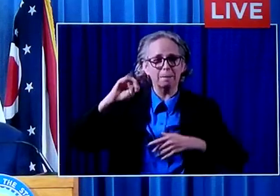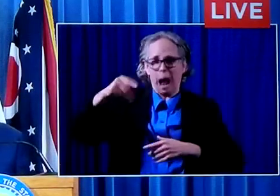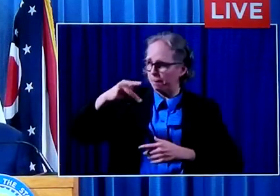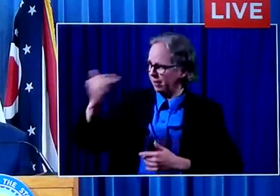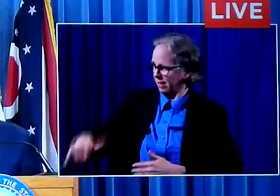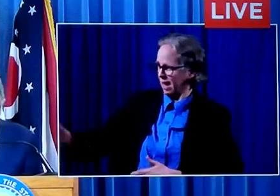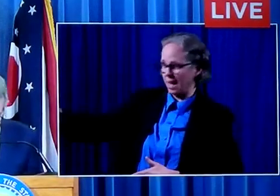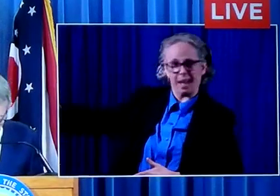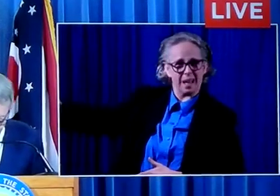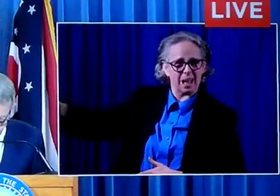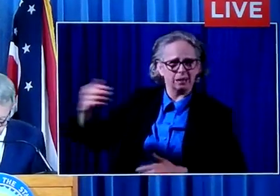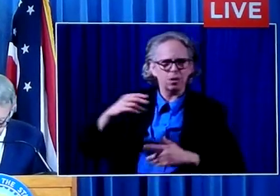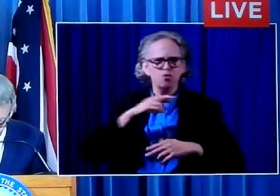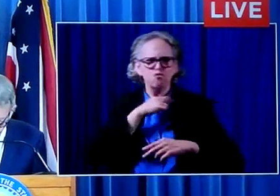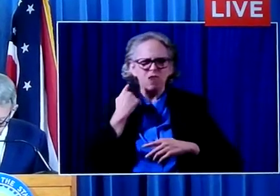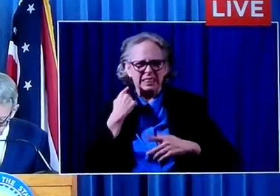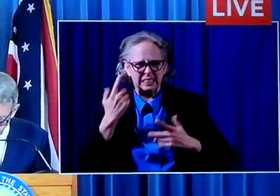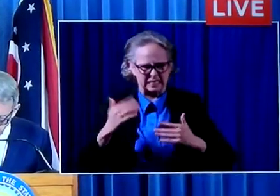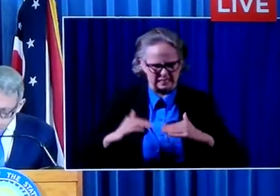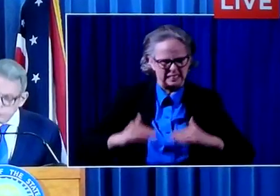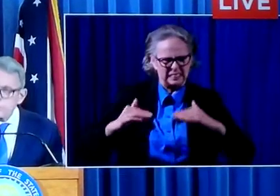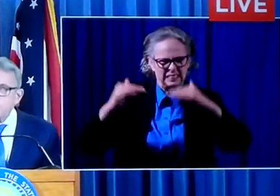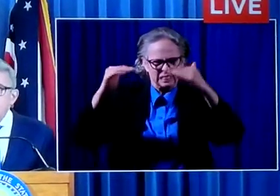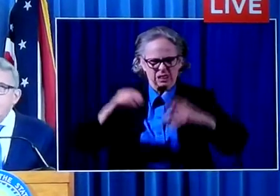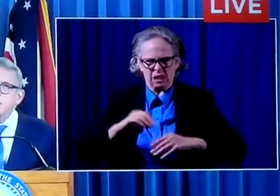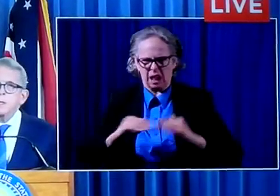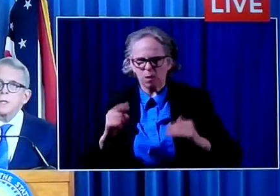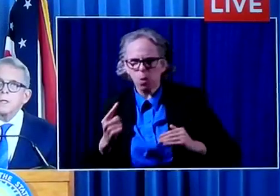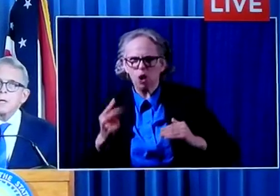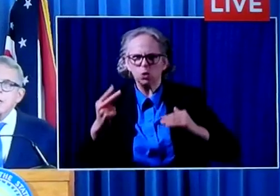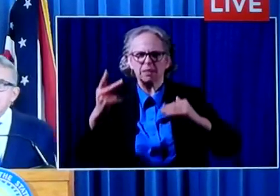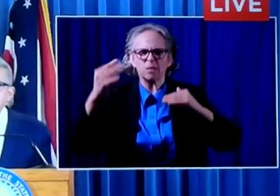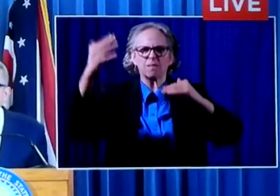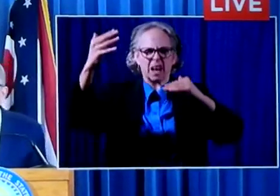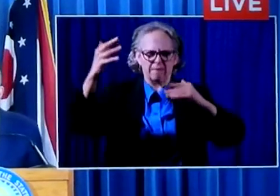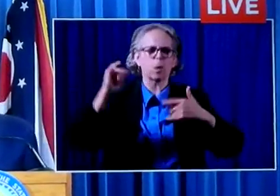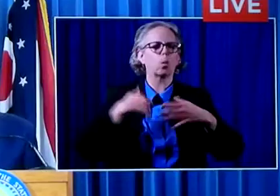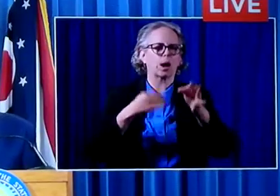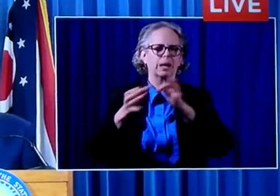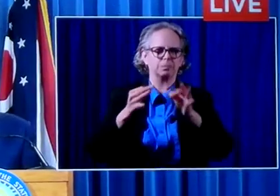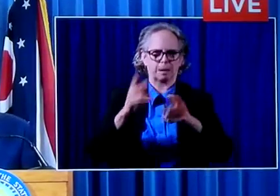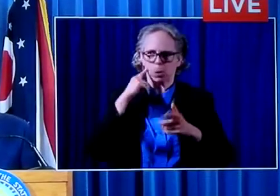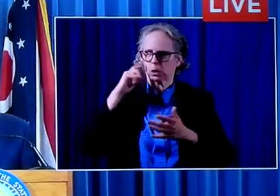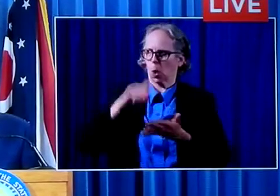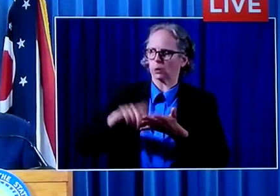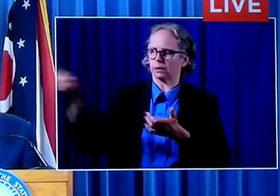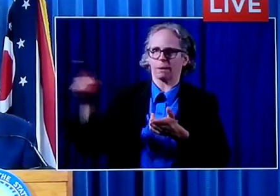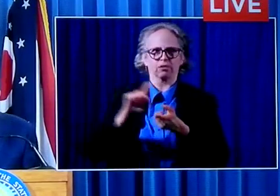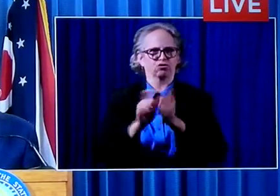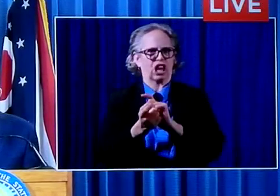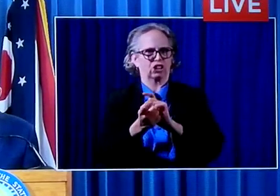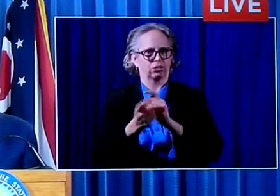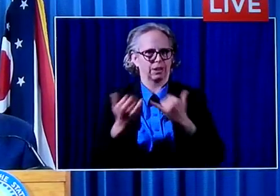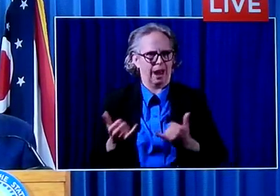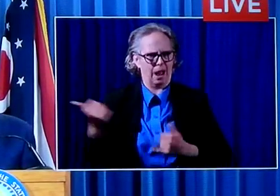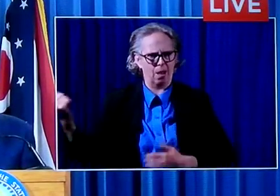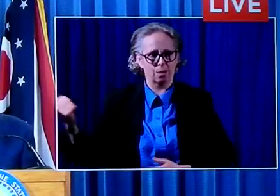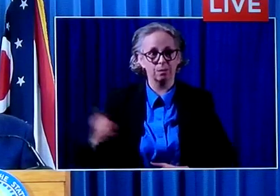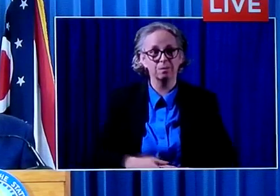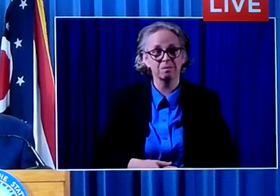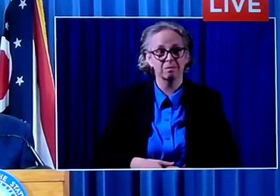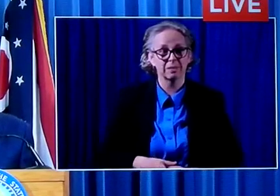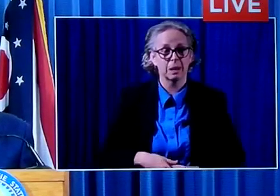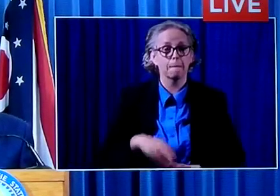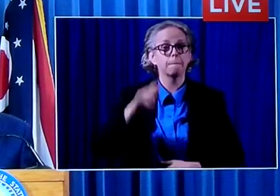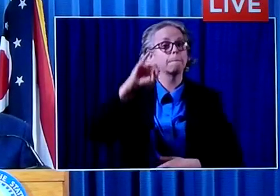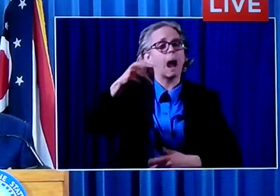will obviously see some changes, and I'm going to go through that. We're going to do this once a week. We're